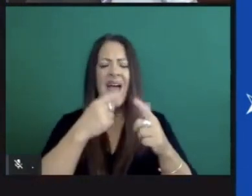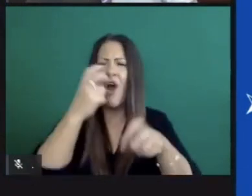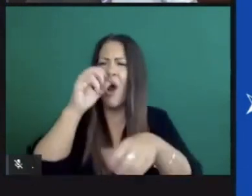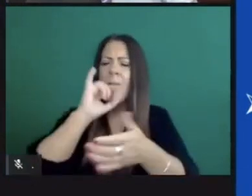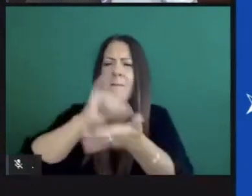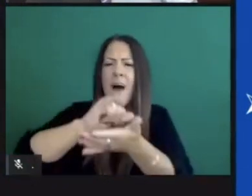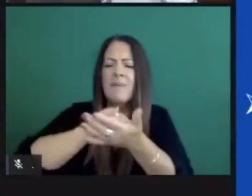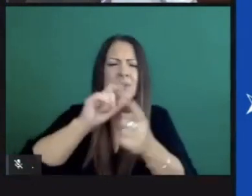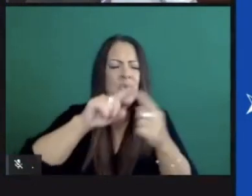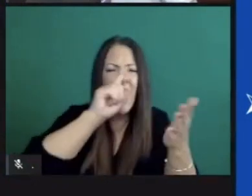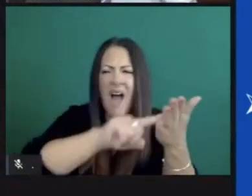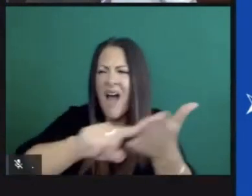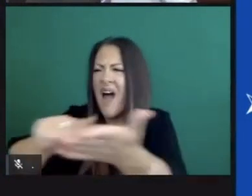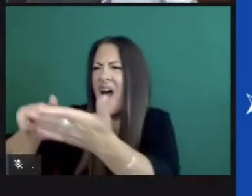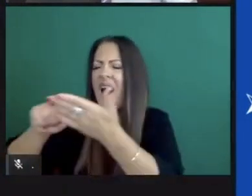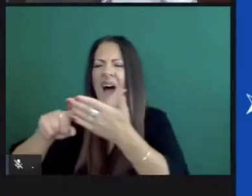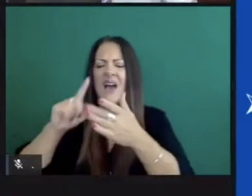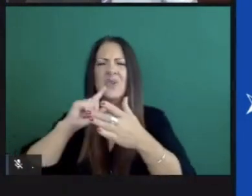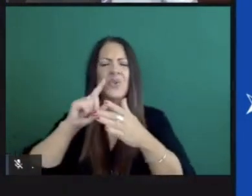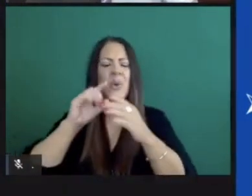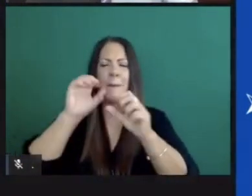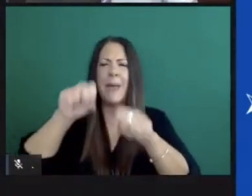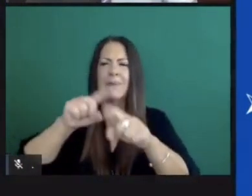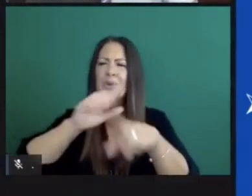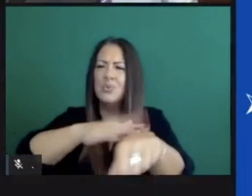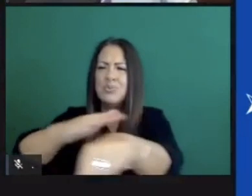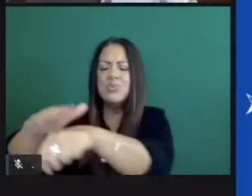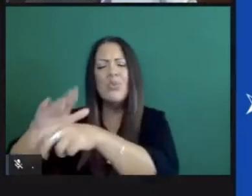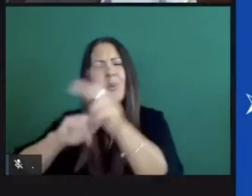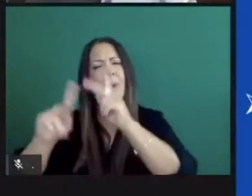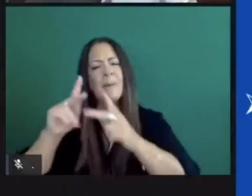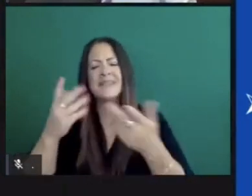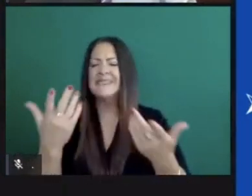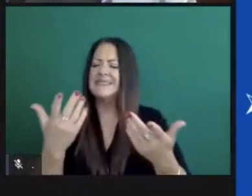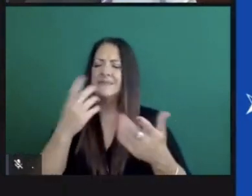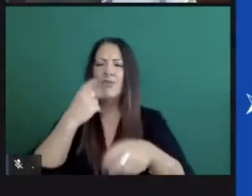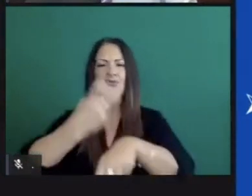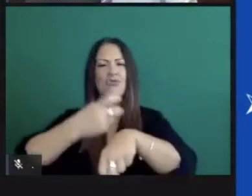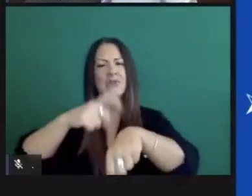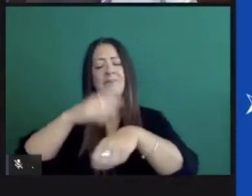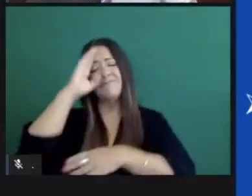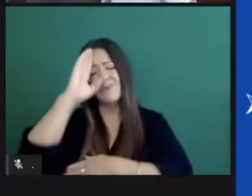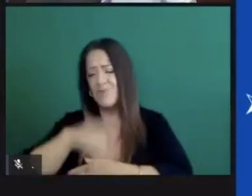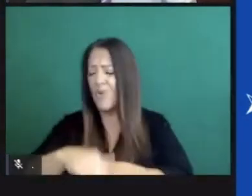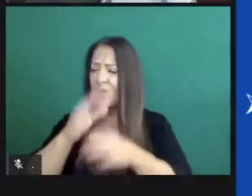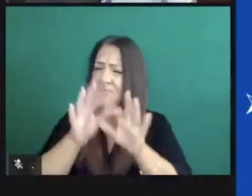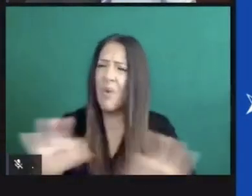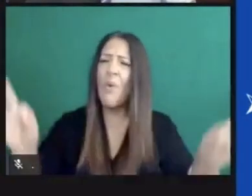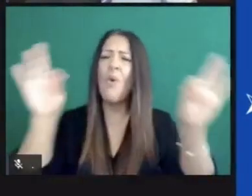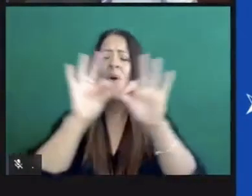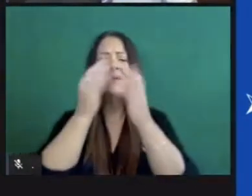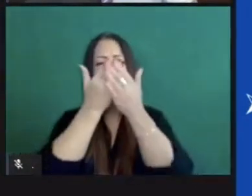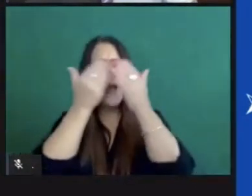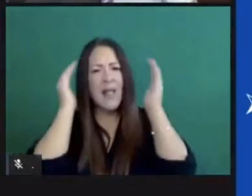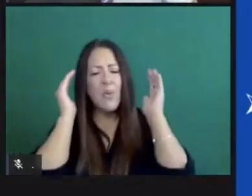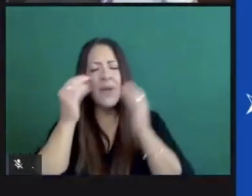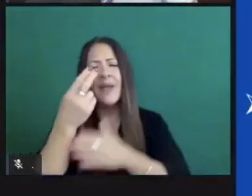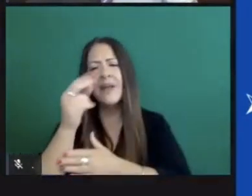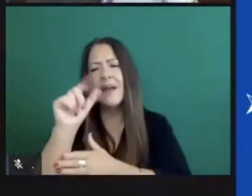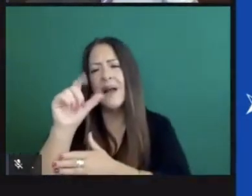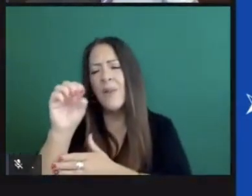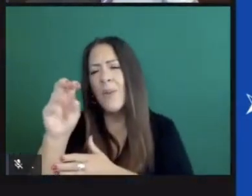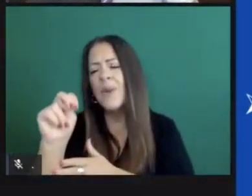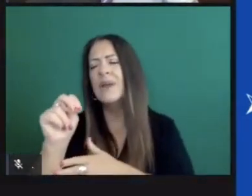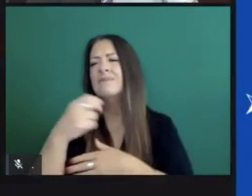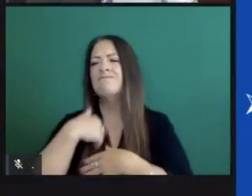too great. And during this hard time, we know the importance of Halloween. We believe that we've outlined a number of